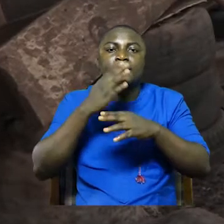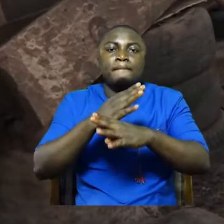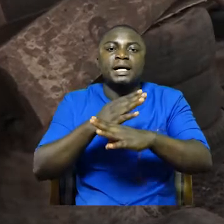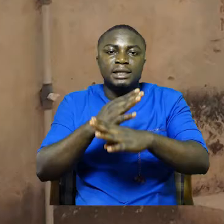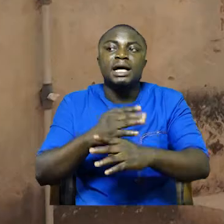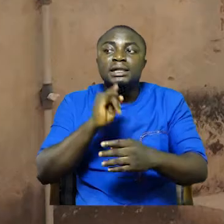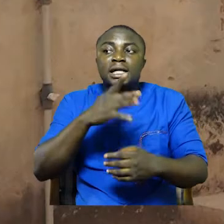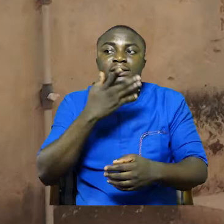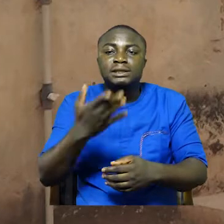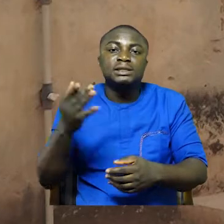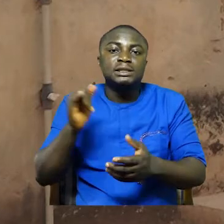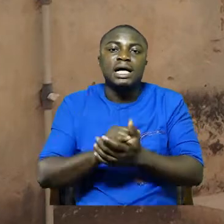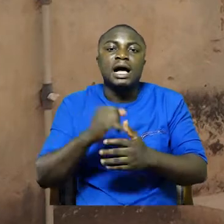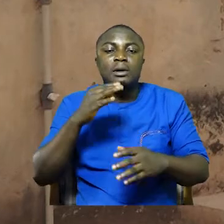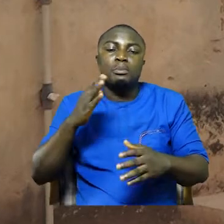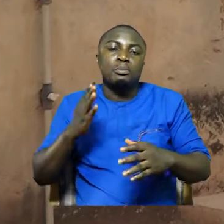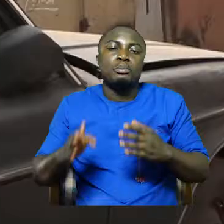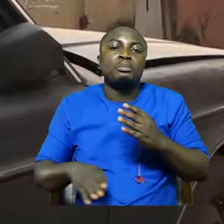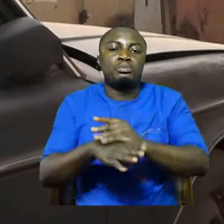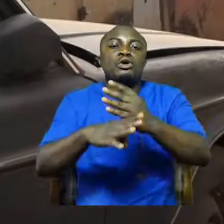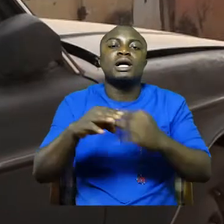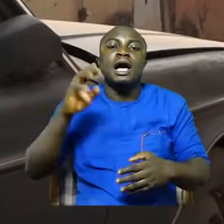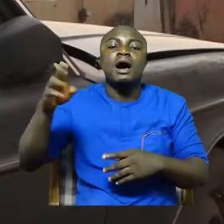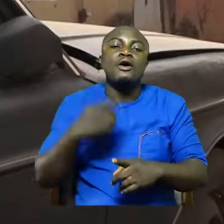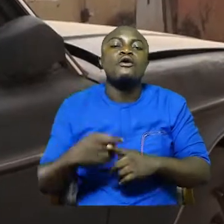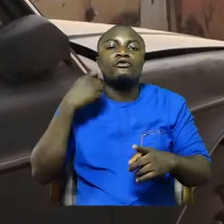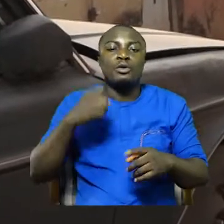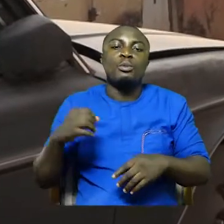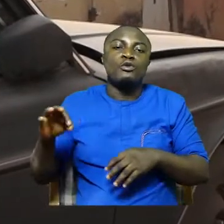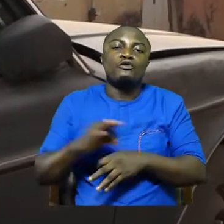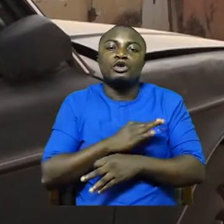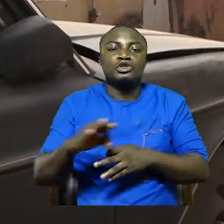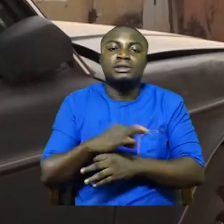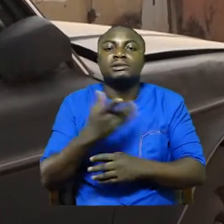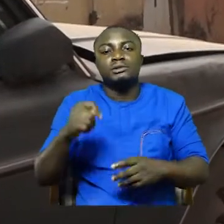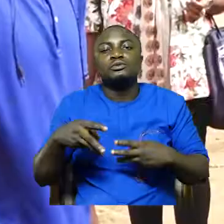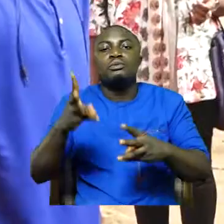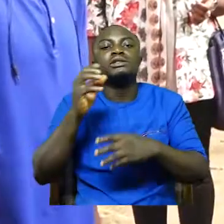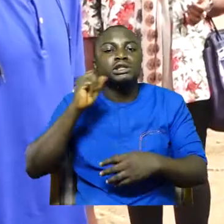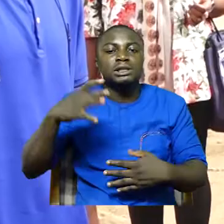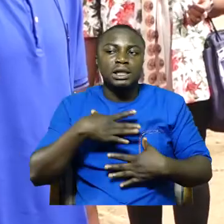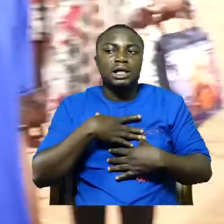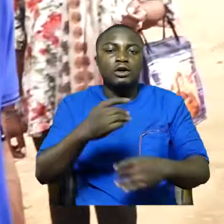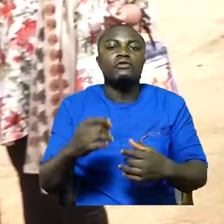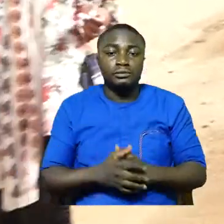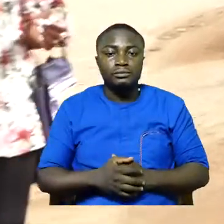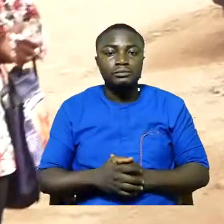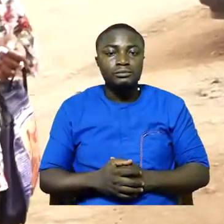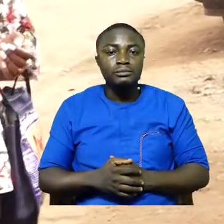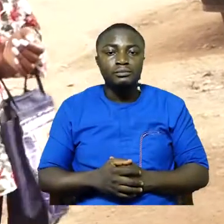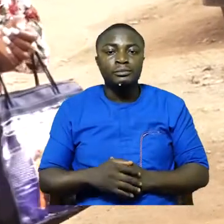Environmental barrier is one of the factors that has hindered Sonia from achieving and functioning the way she would have loved